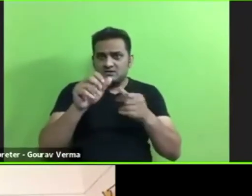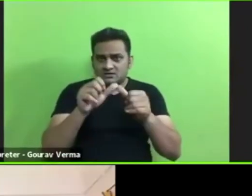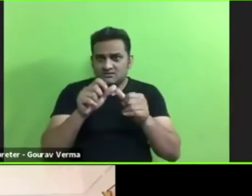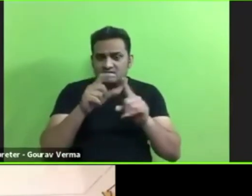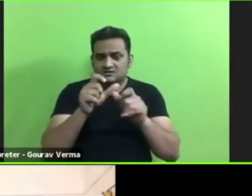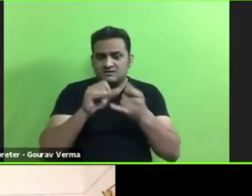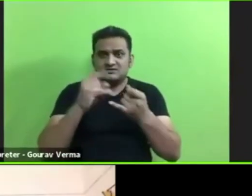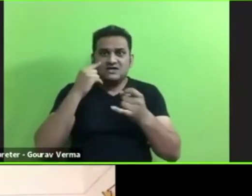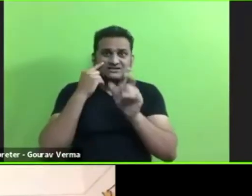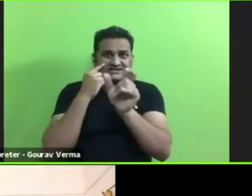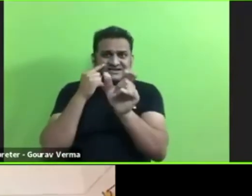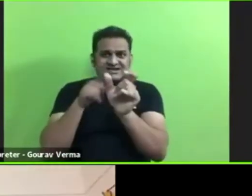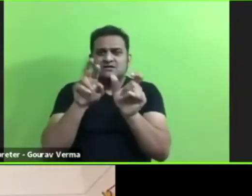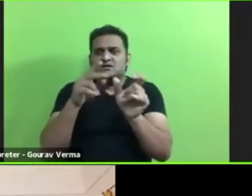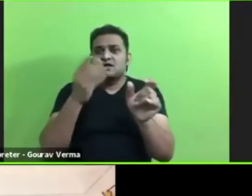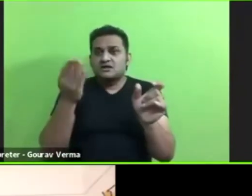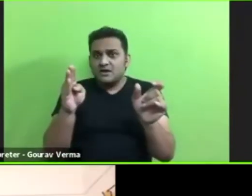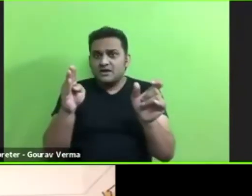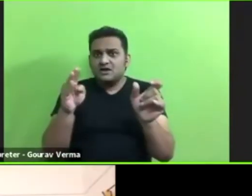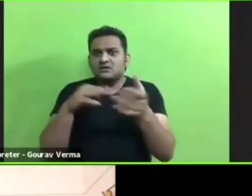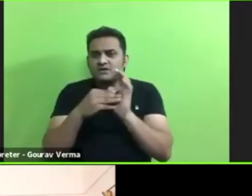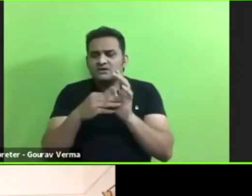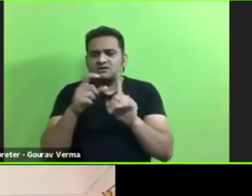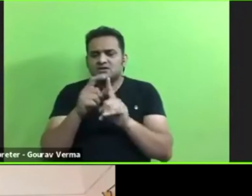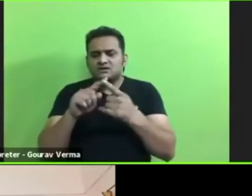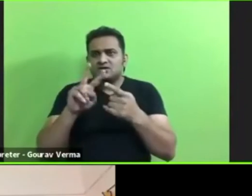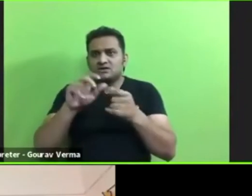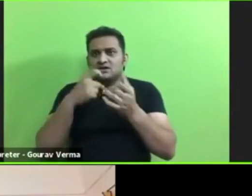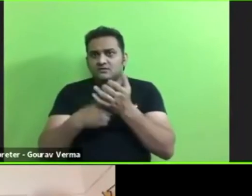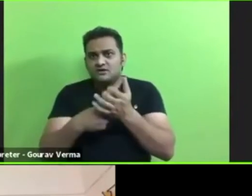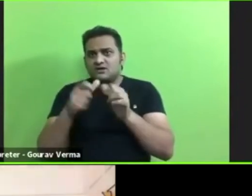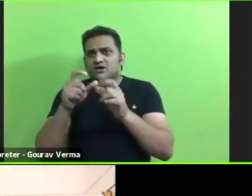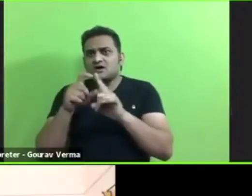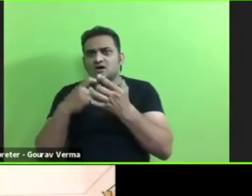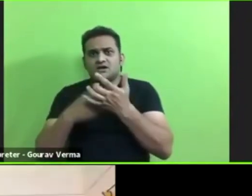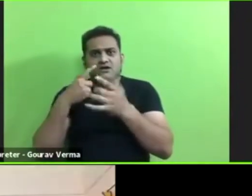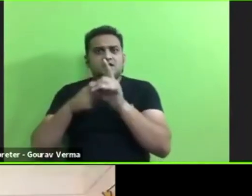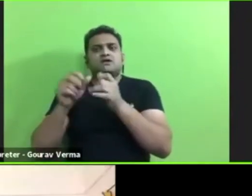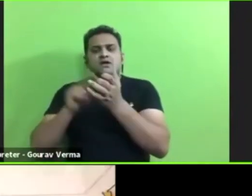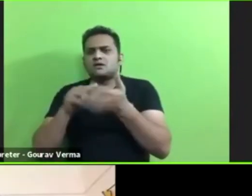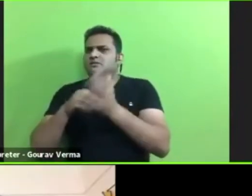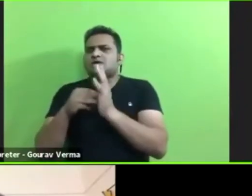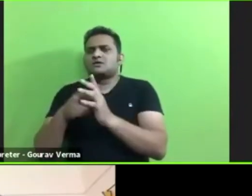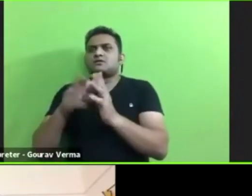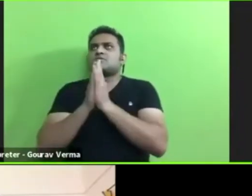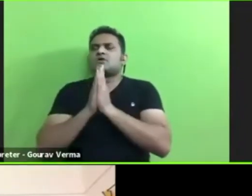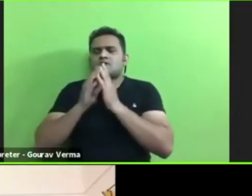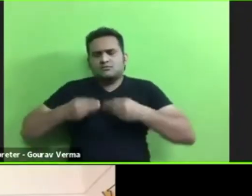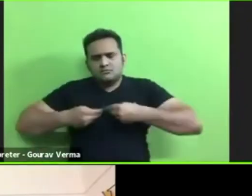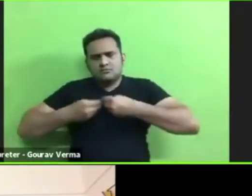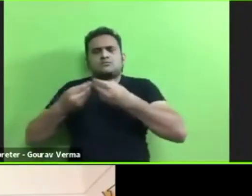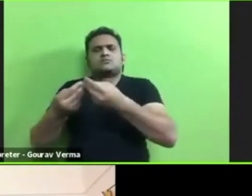in Tamil is Devar Adiyal, the one who is surrendered to the god. And you know what Thevadiyal in Tamil